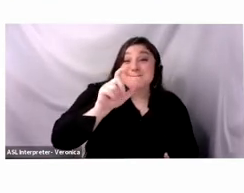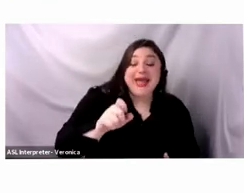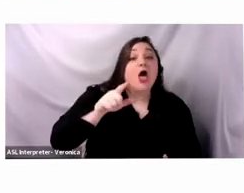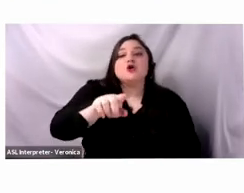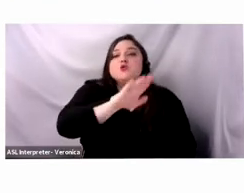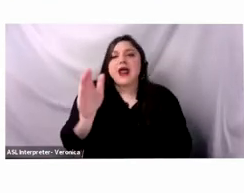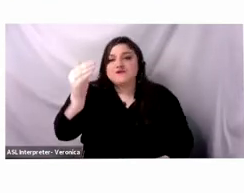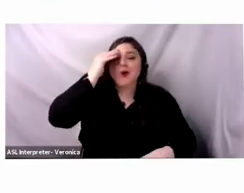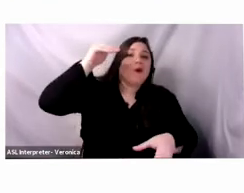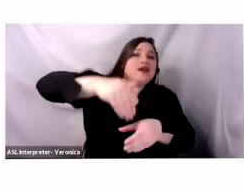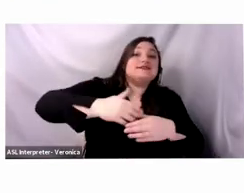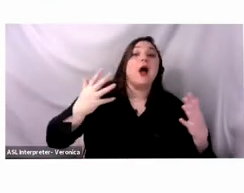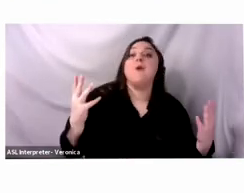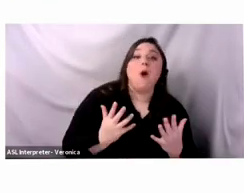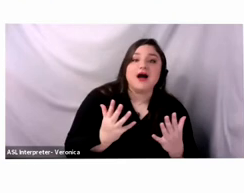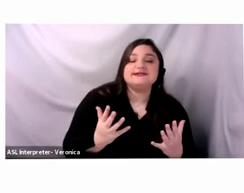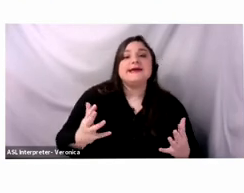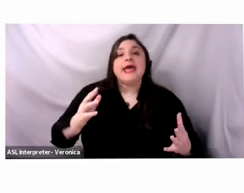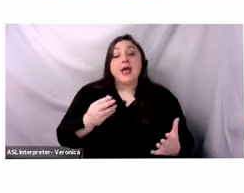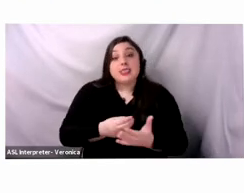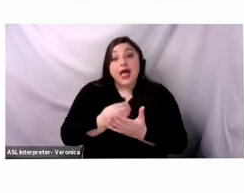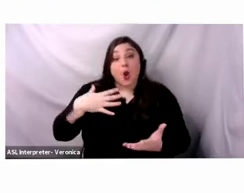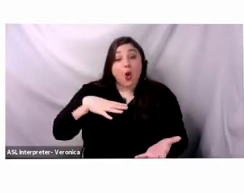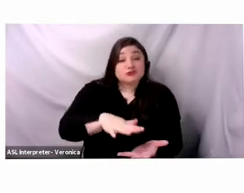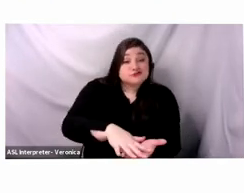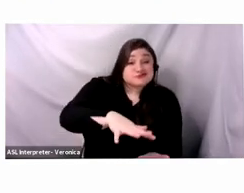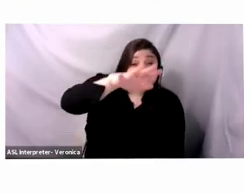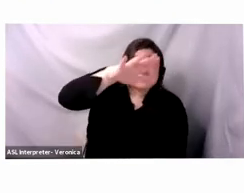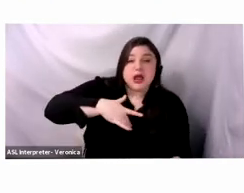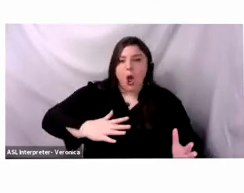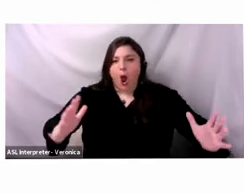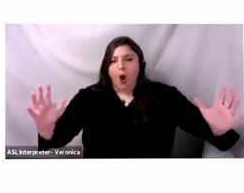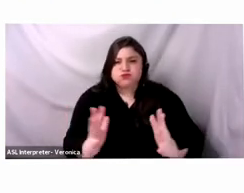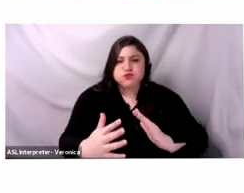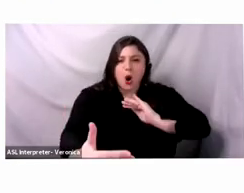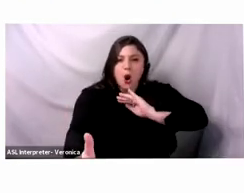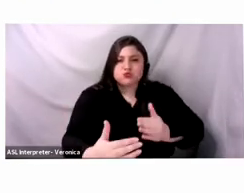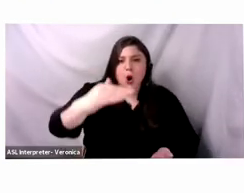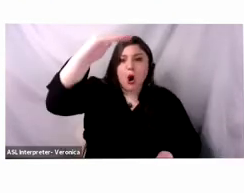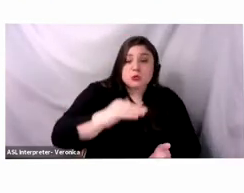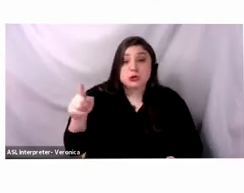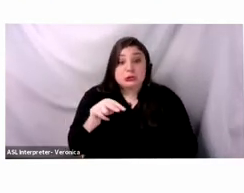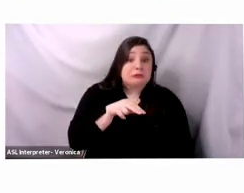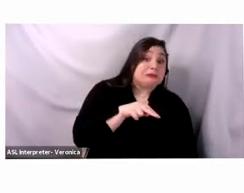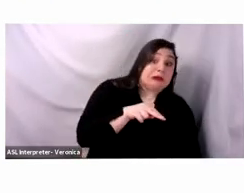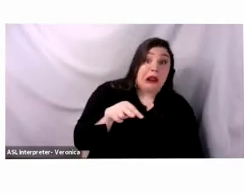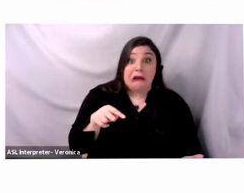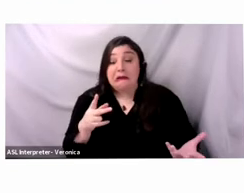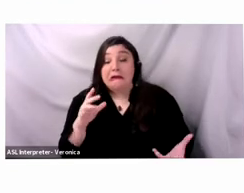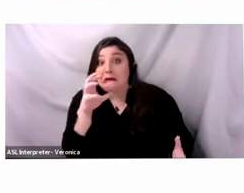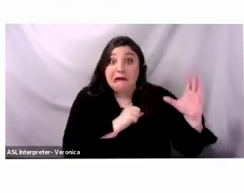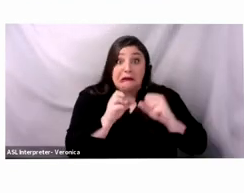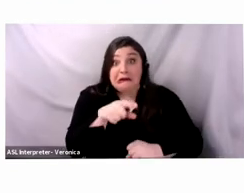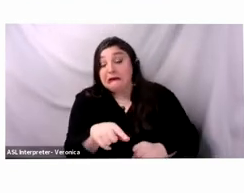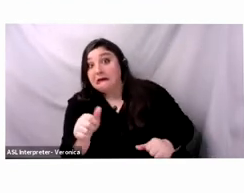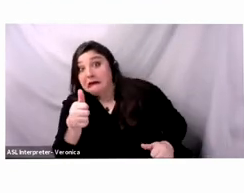not because the bales are compressed and covered in plastic and metal. For this reason, retailers call their business a gambling business,